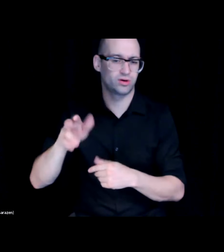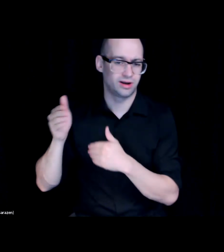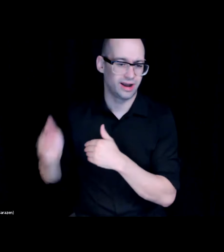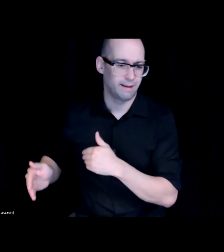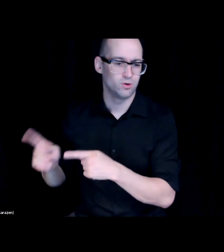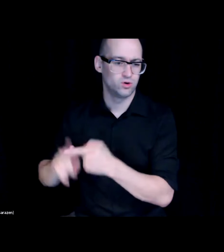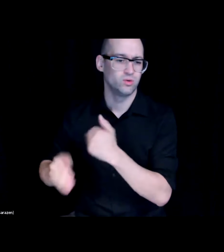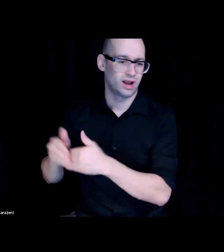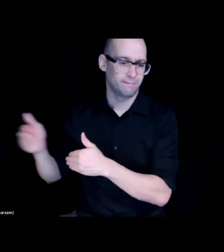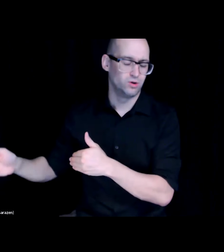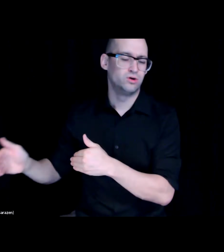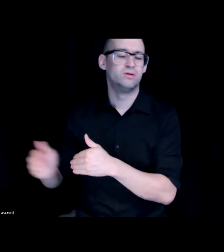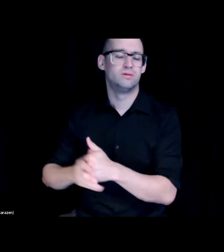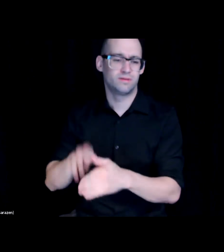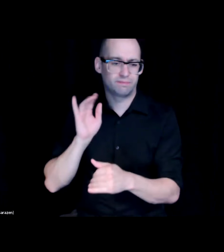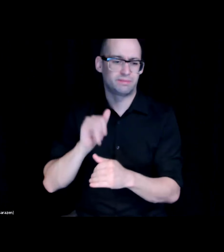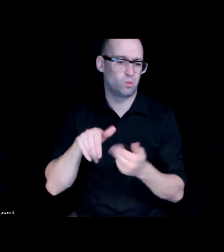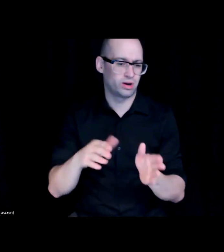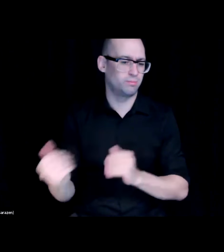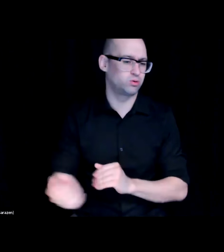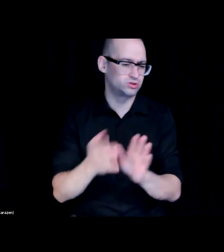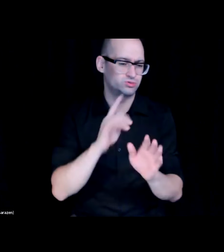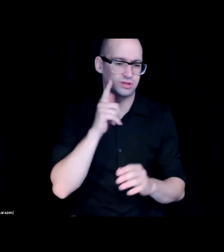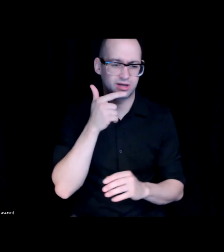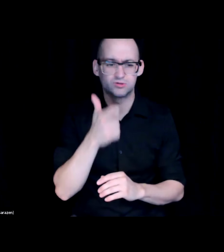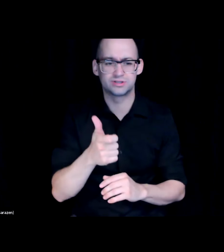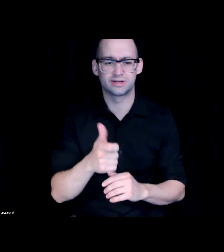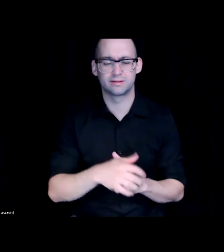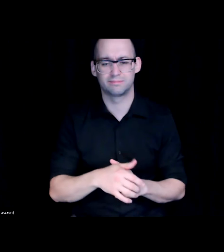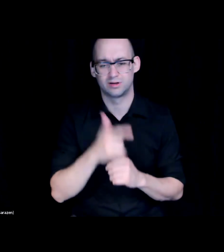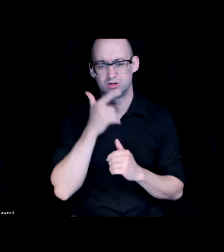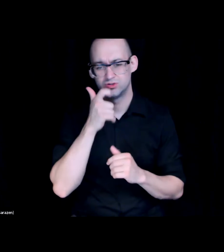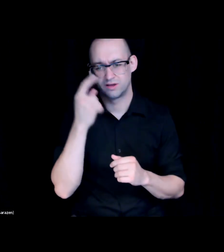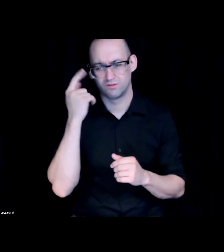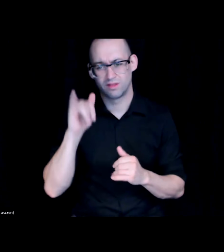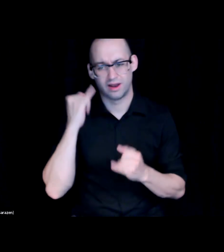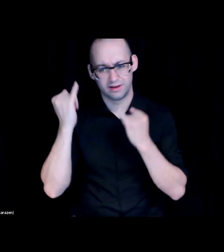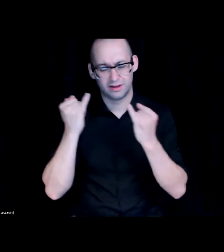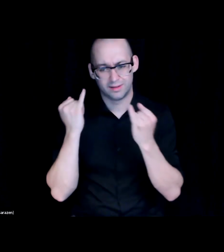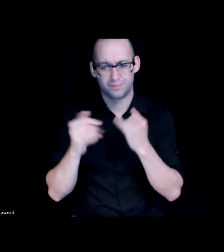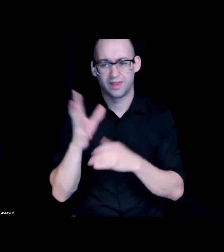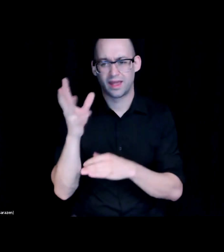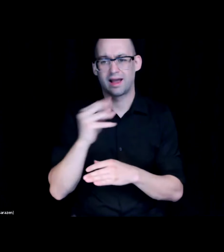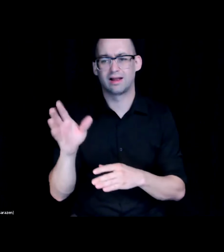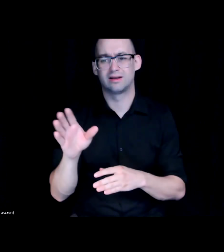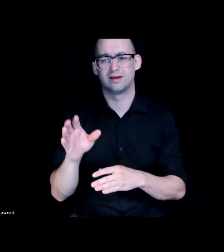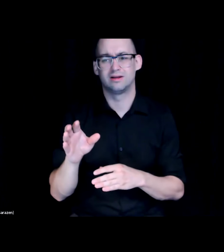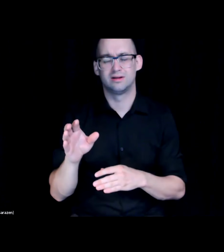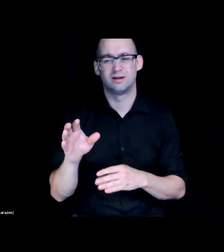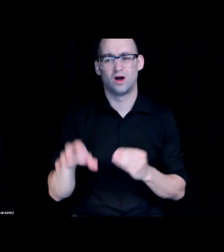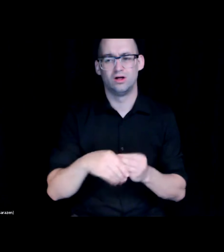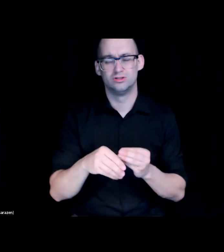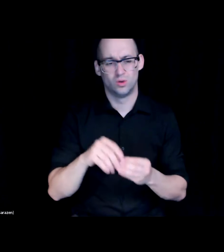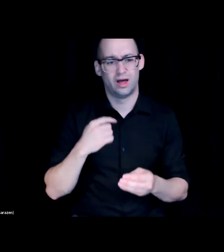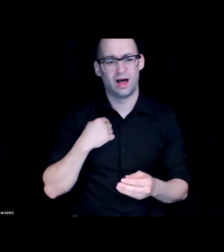digital navigation approach too. So that's really interesting point, something really interesting to pursue. And then also, what strikes